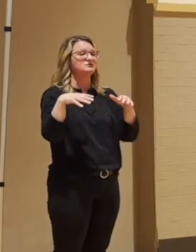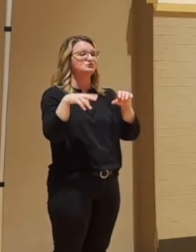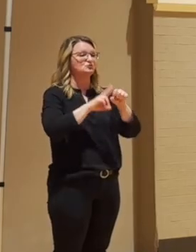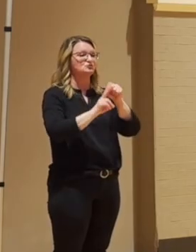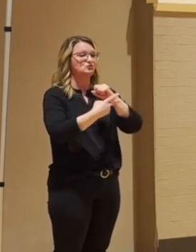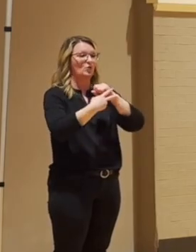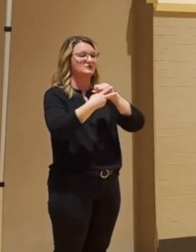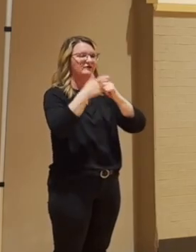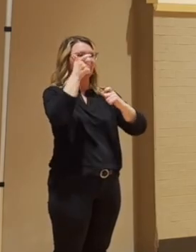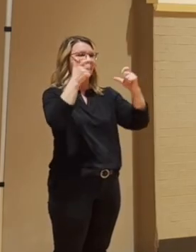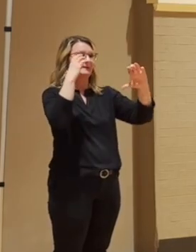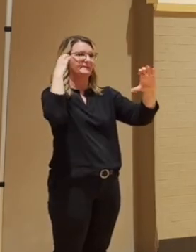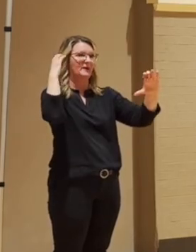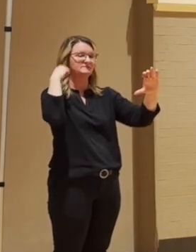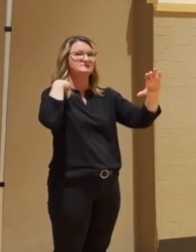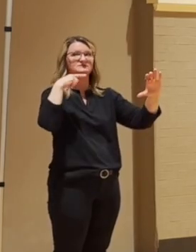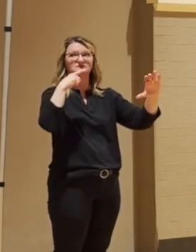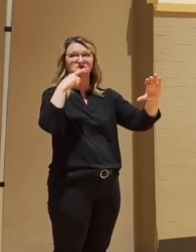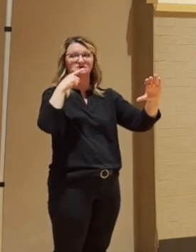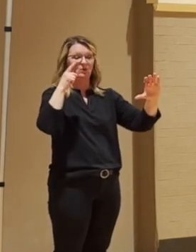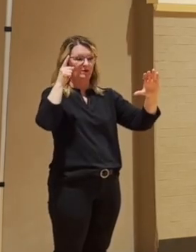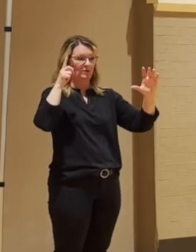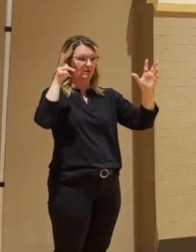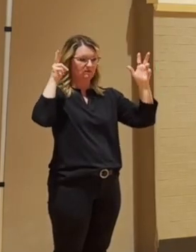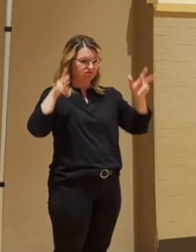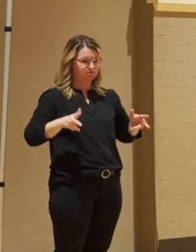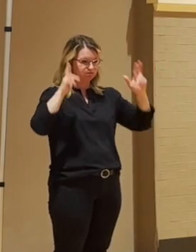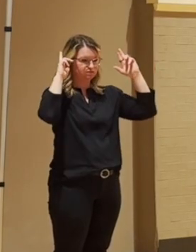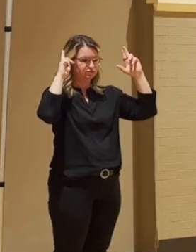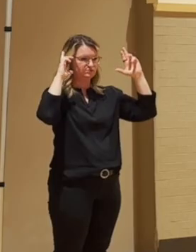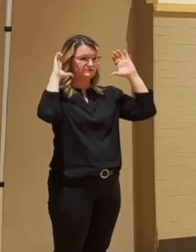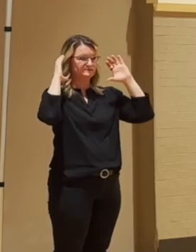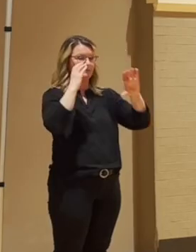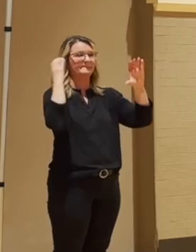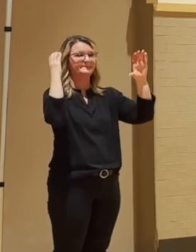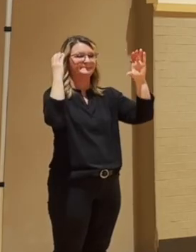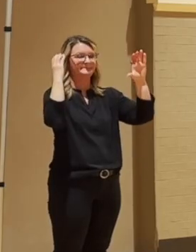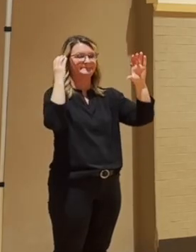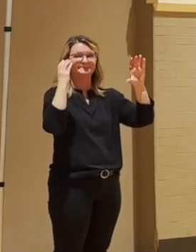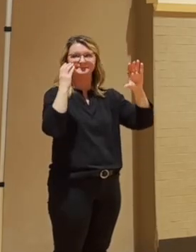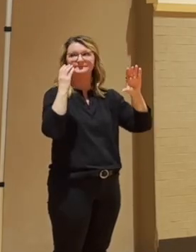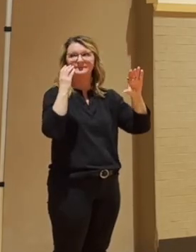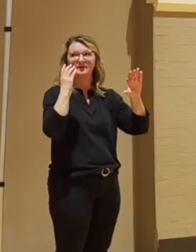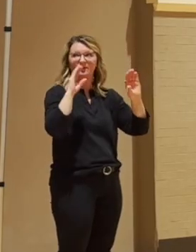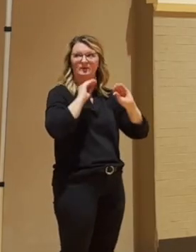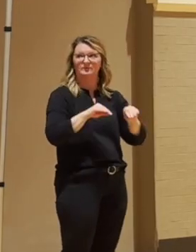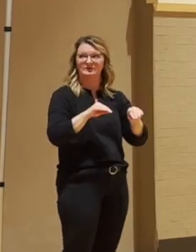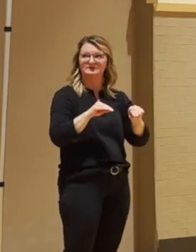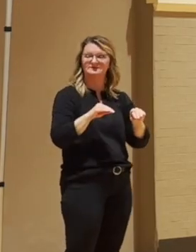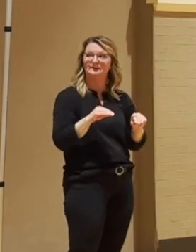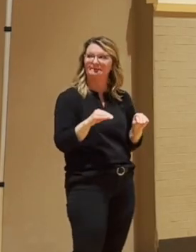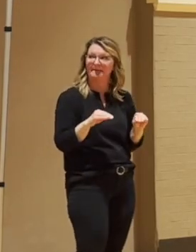larger pipes and we go in and we cut out a section of the pipe and then we put in, trying to see,